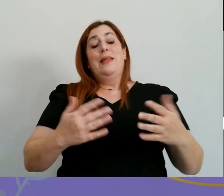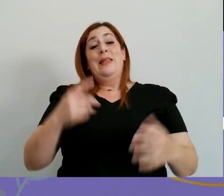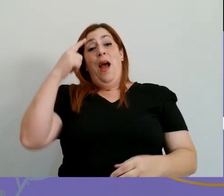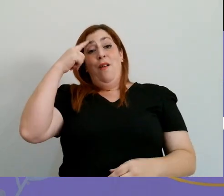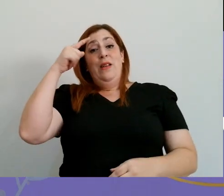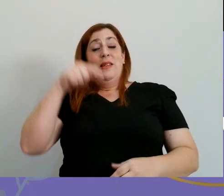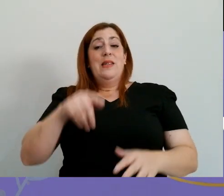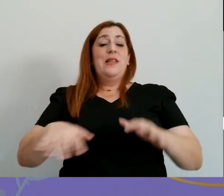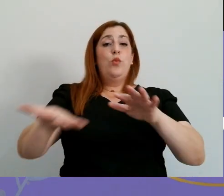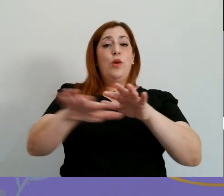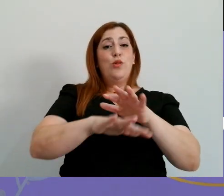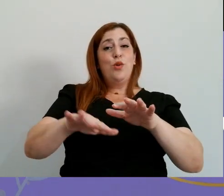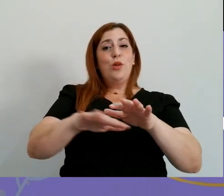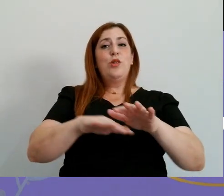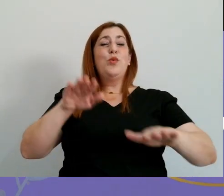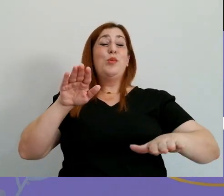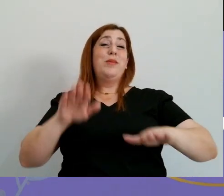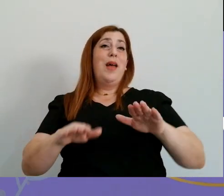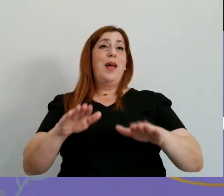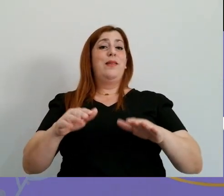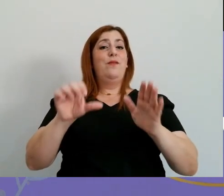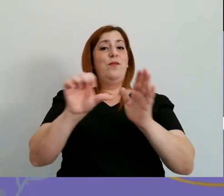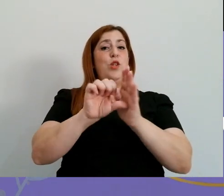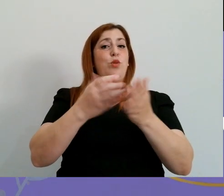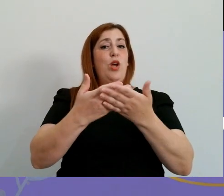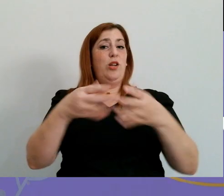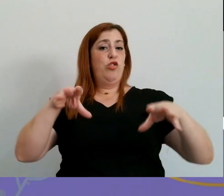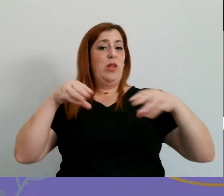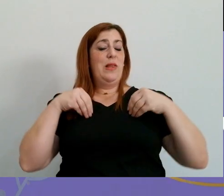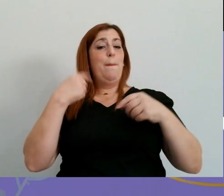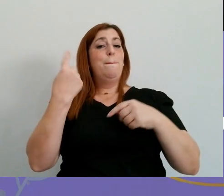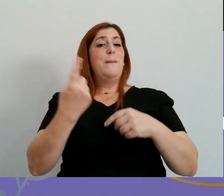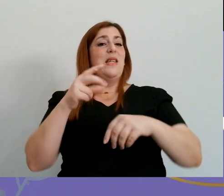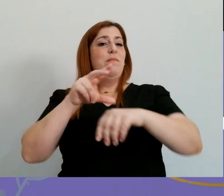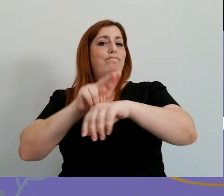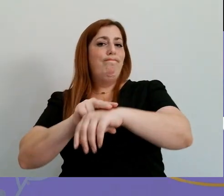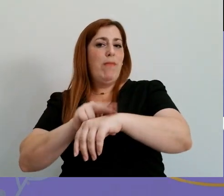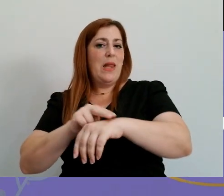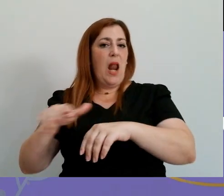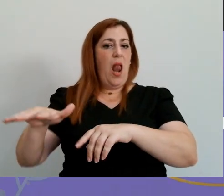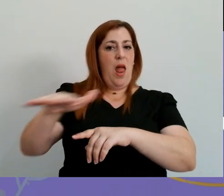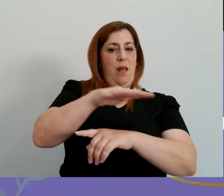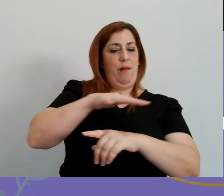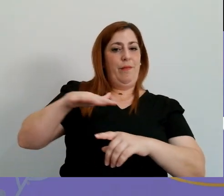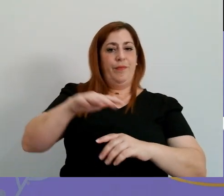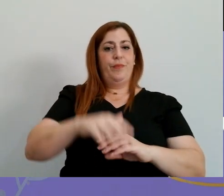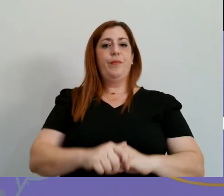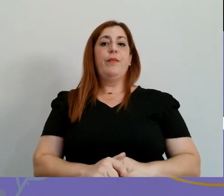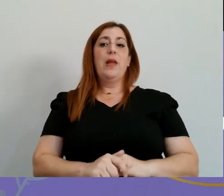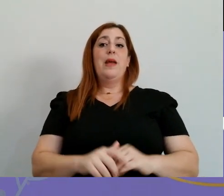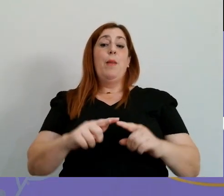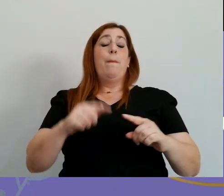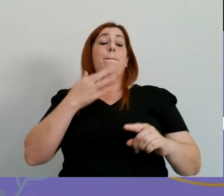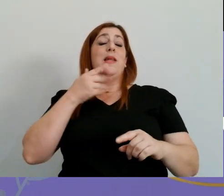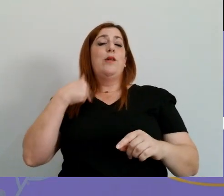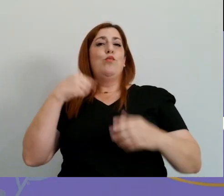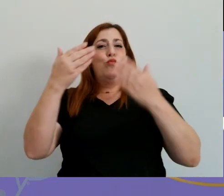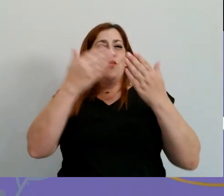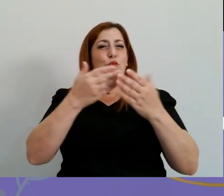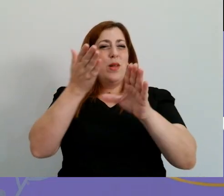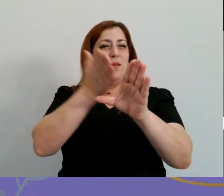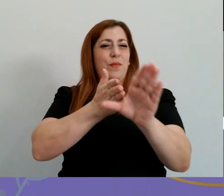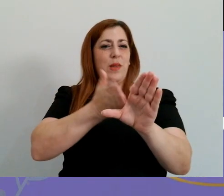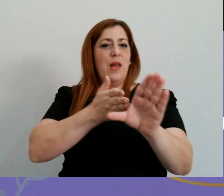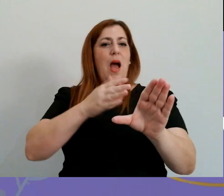from the medical field. When I studied psychology and we talked about autism, it was always in terms of deficit